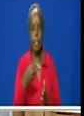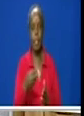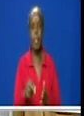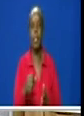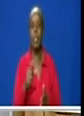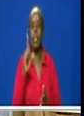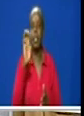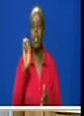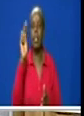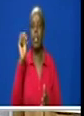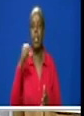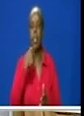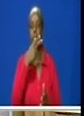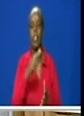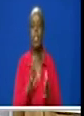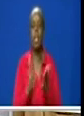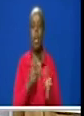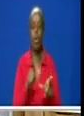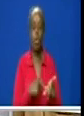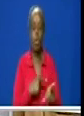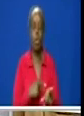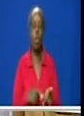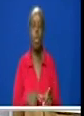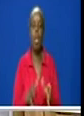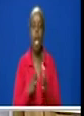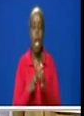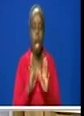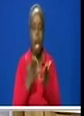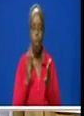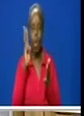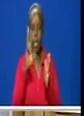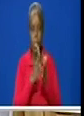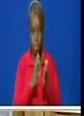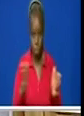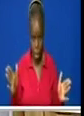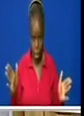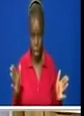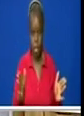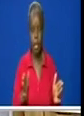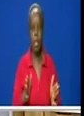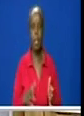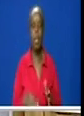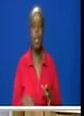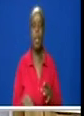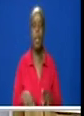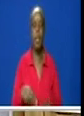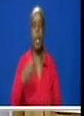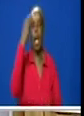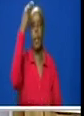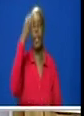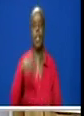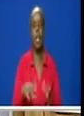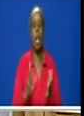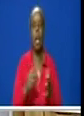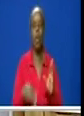length is how long an item is. Yeah. Width is how wide. Wide. And height. It's the height. How high